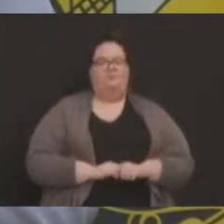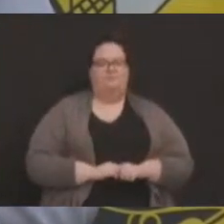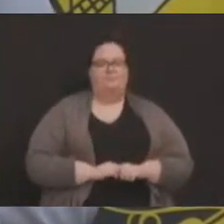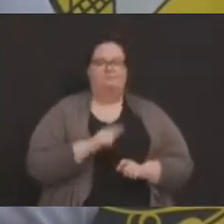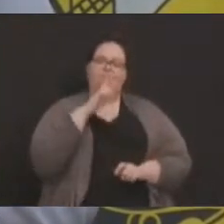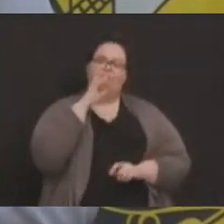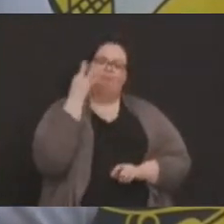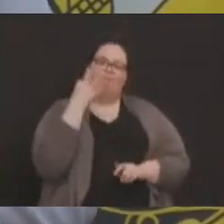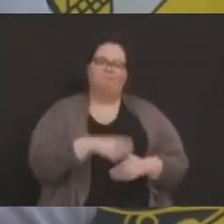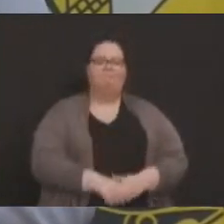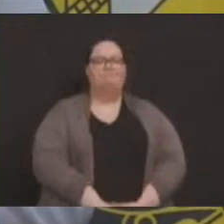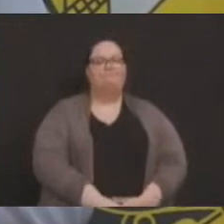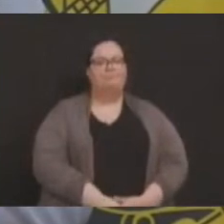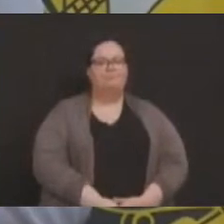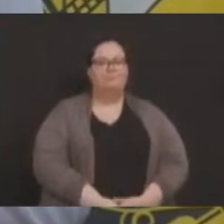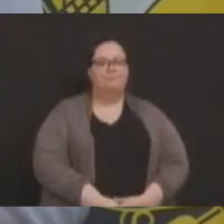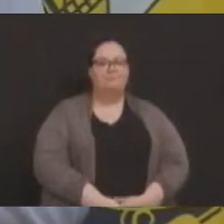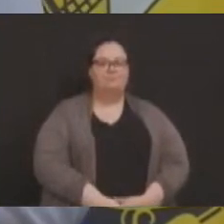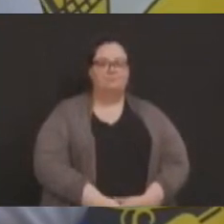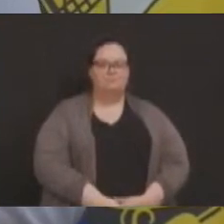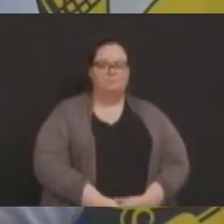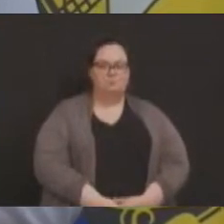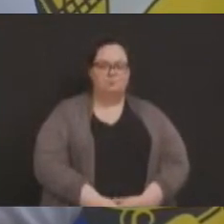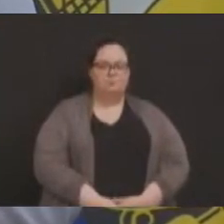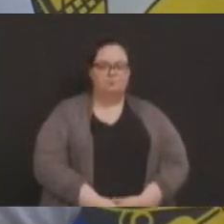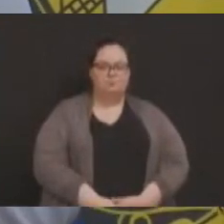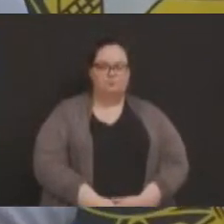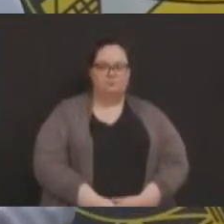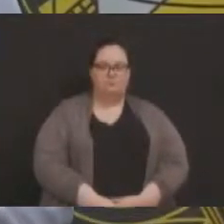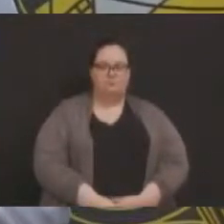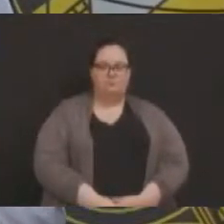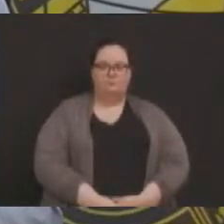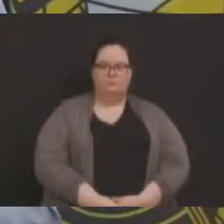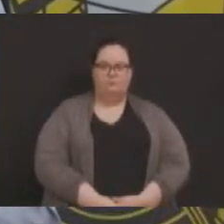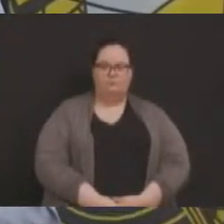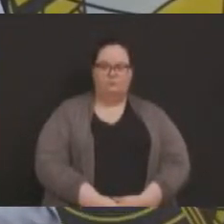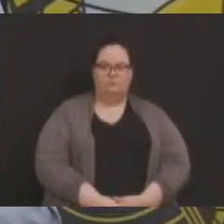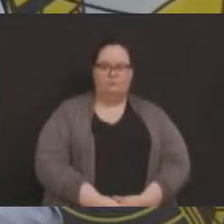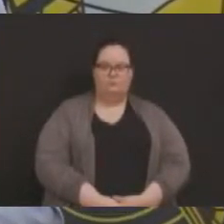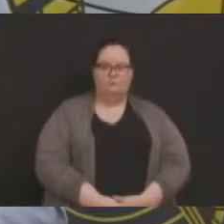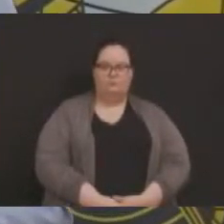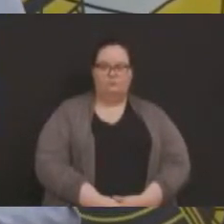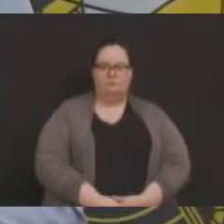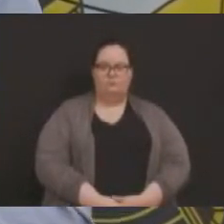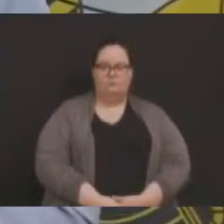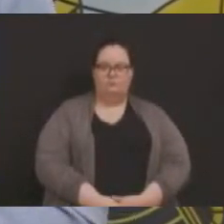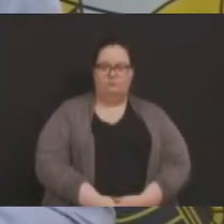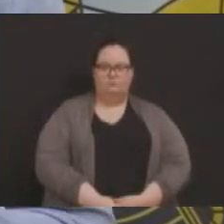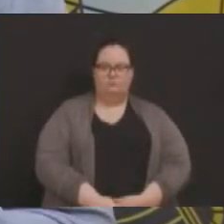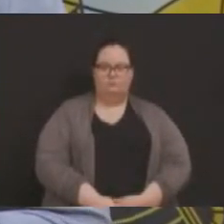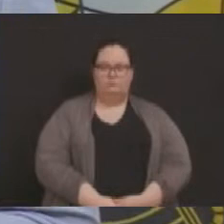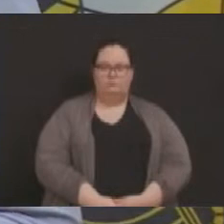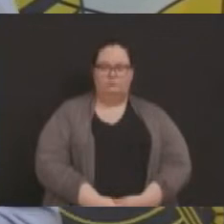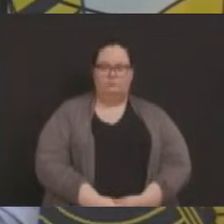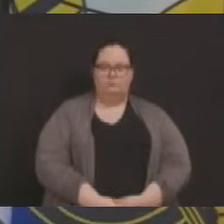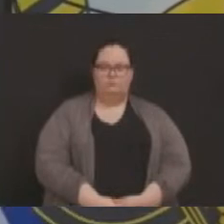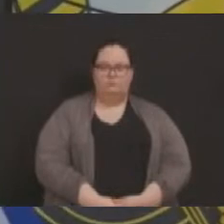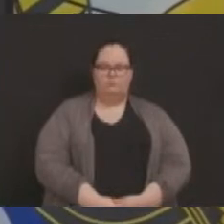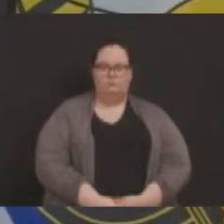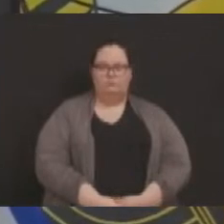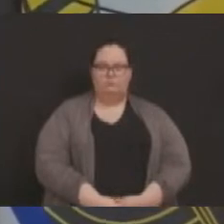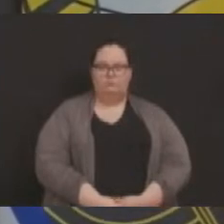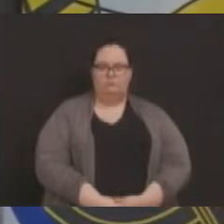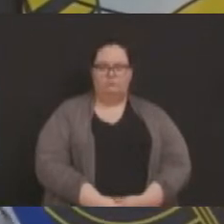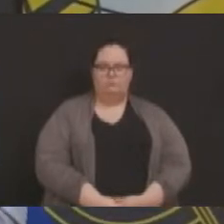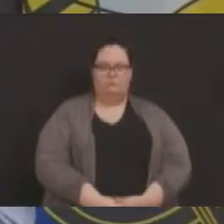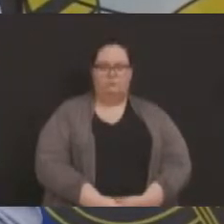mardi à 11h59 p.m. Alors, ça, c'est demain soir. So to come back to the